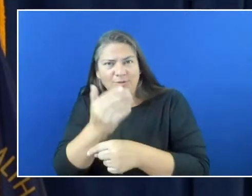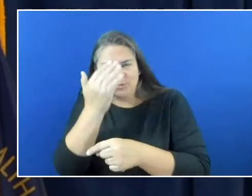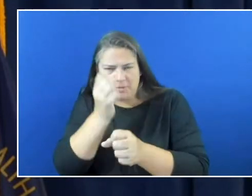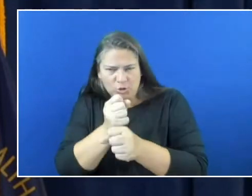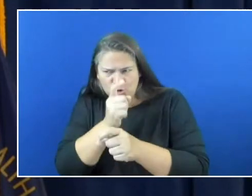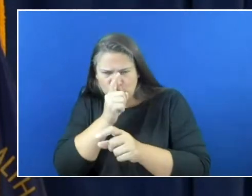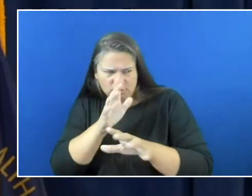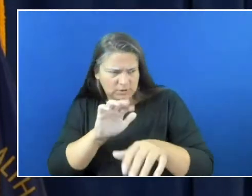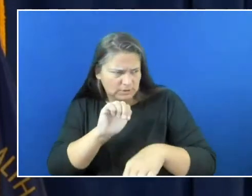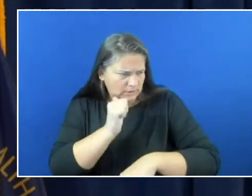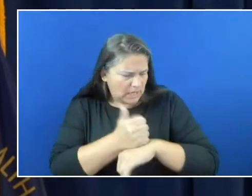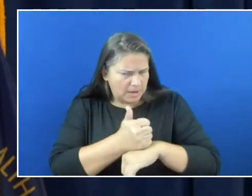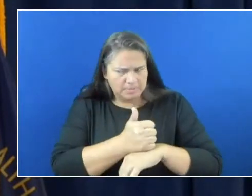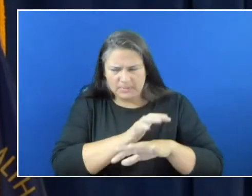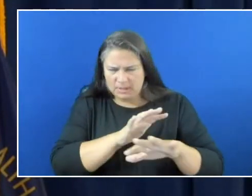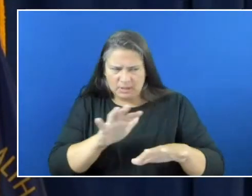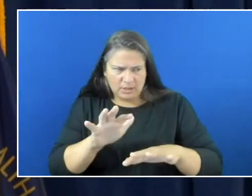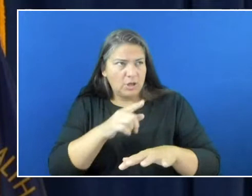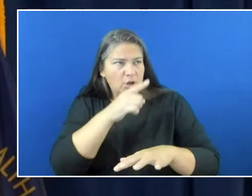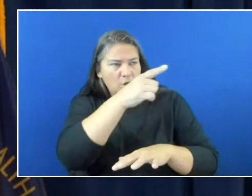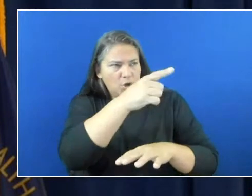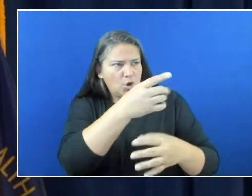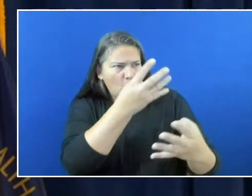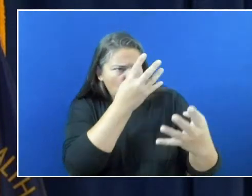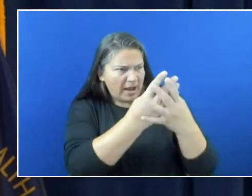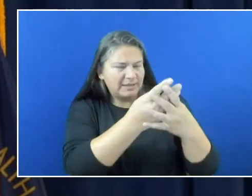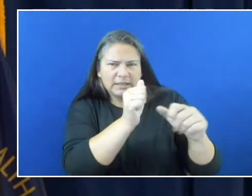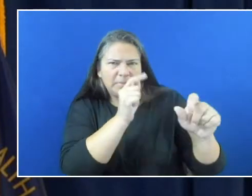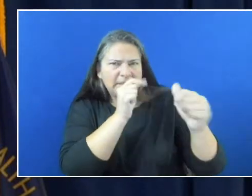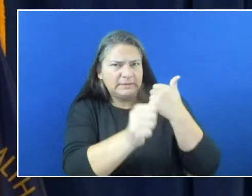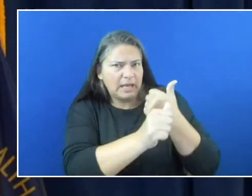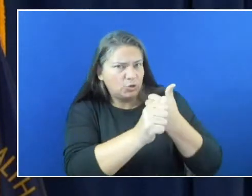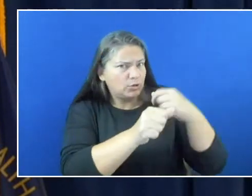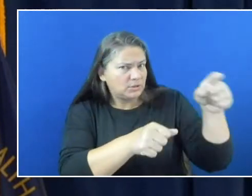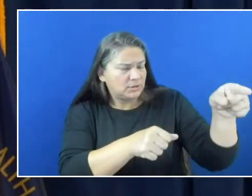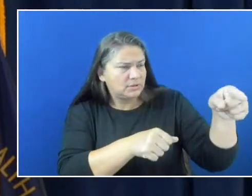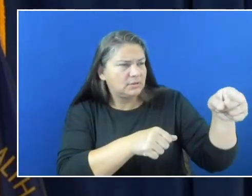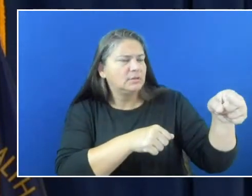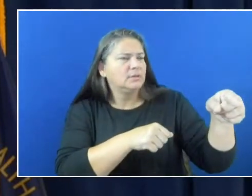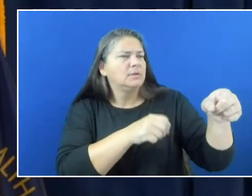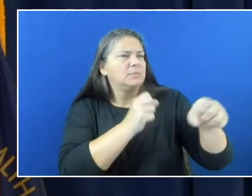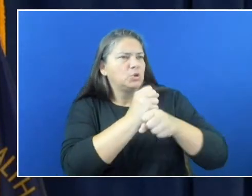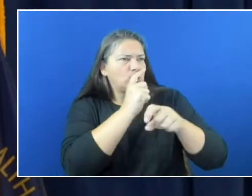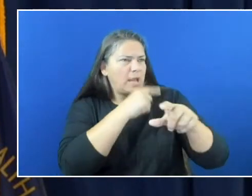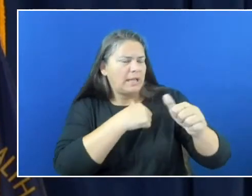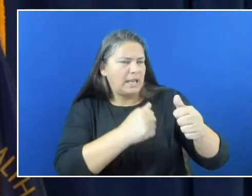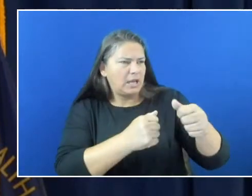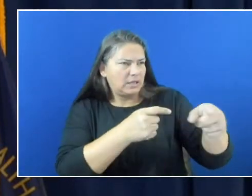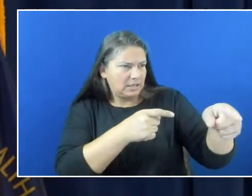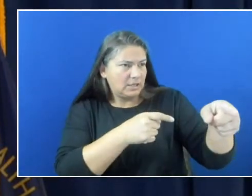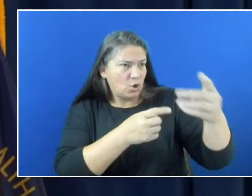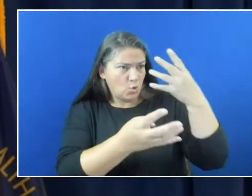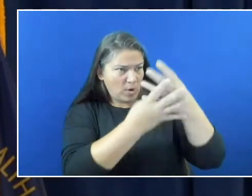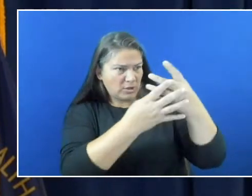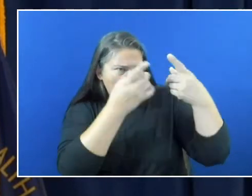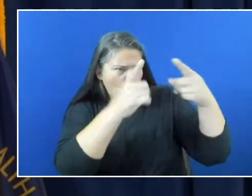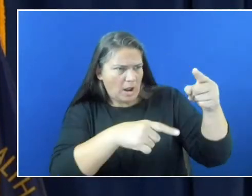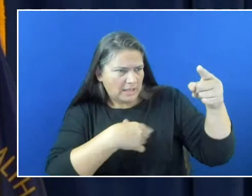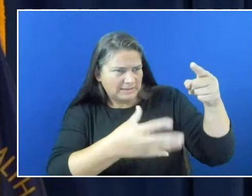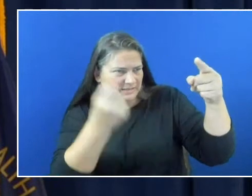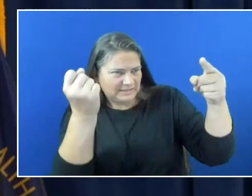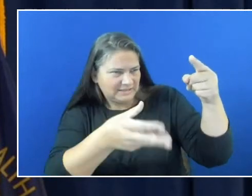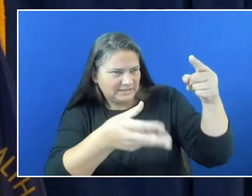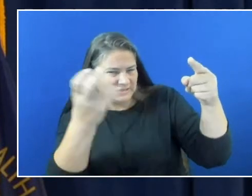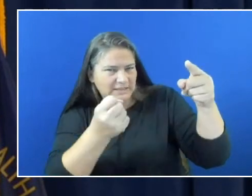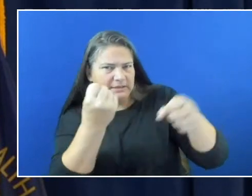got the arrest itself, which can be dangerous, and you want to make it at a time when you can rescue as many victims as possible. That takes